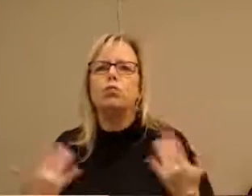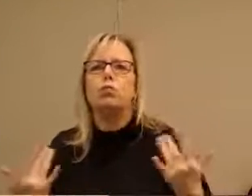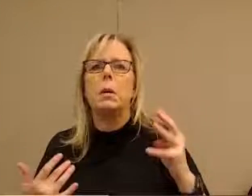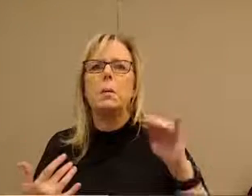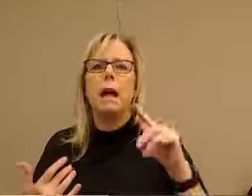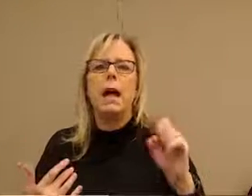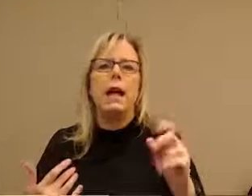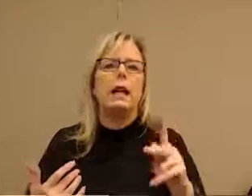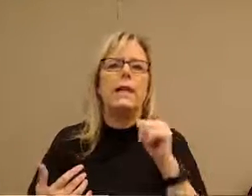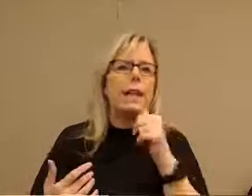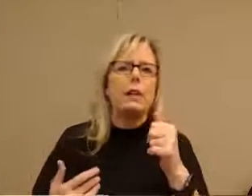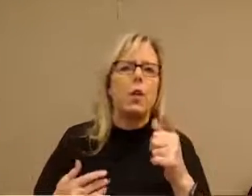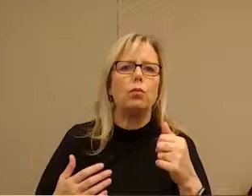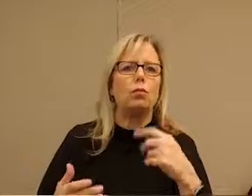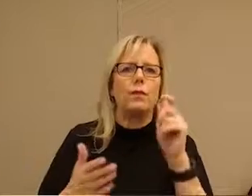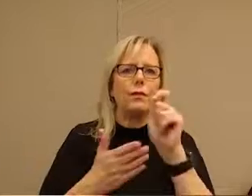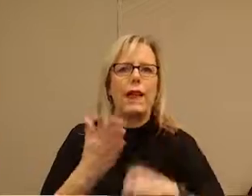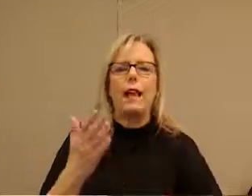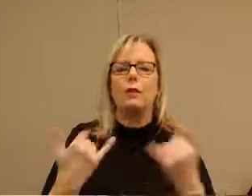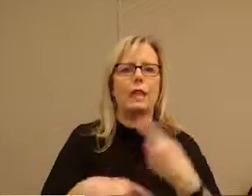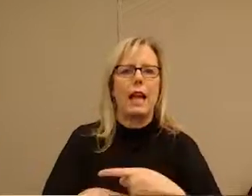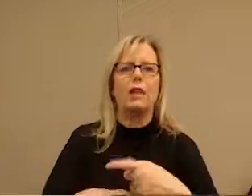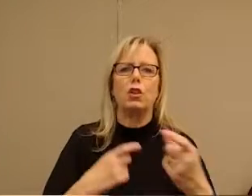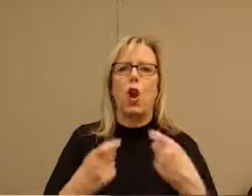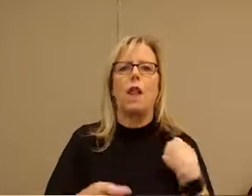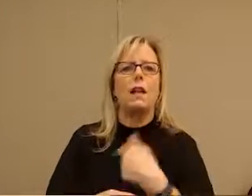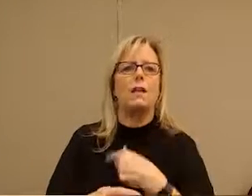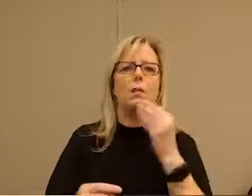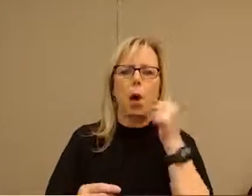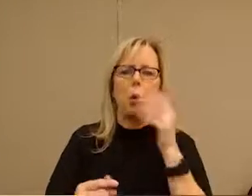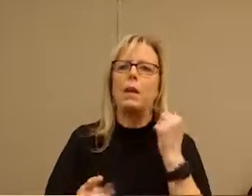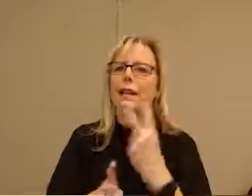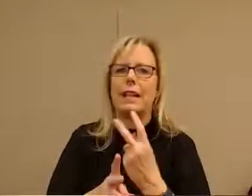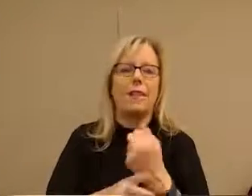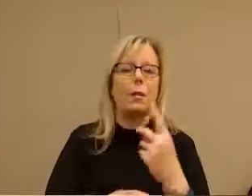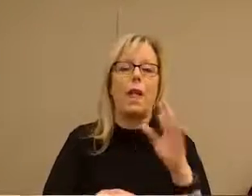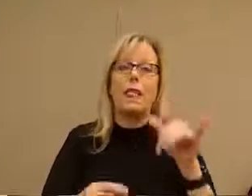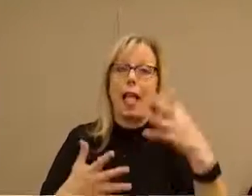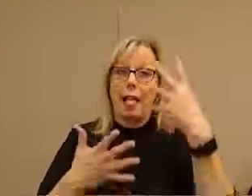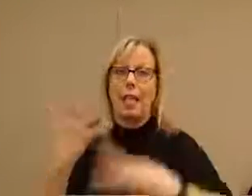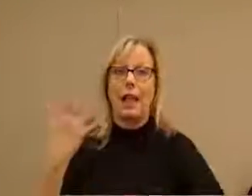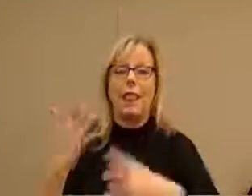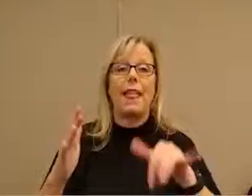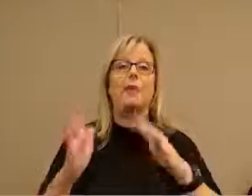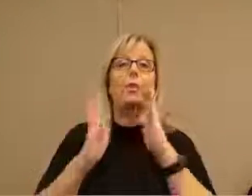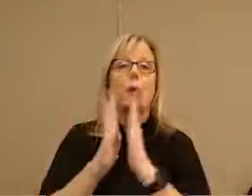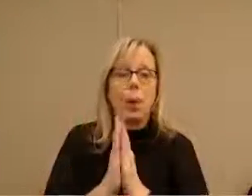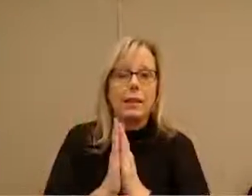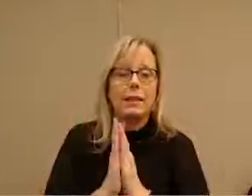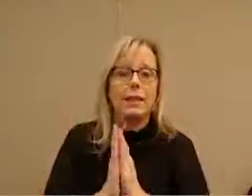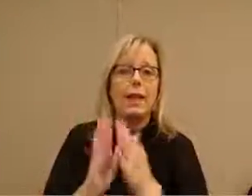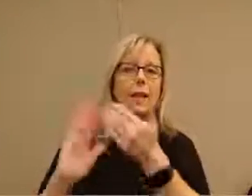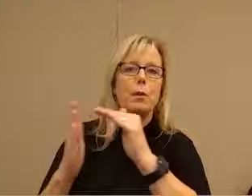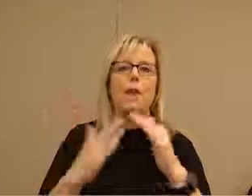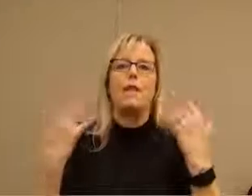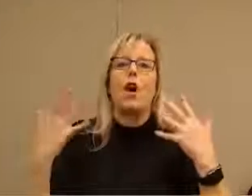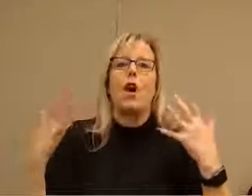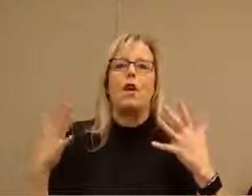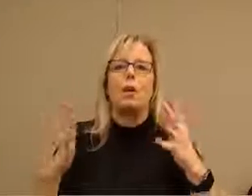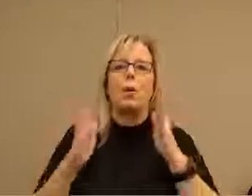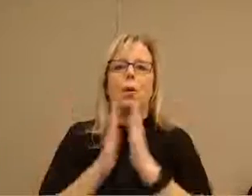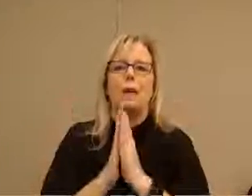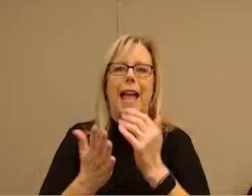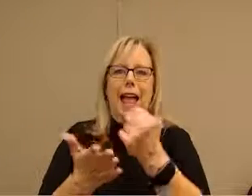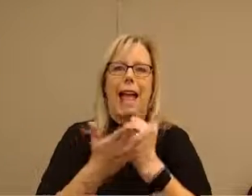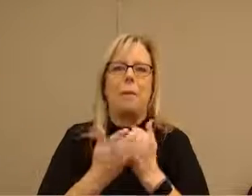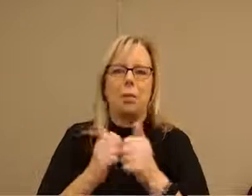they don't make it today, if they call tomorrow, we're going to take care of anybody that needs them. So that list is the request, the communities that have requested